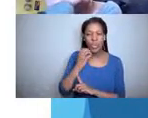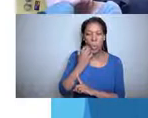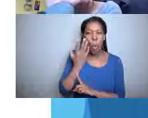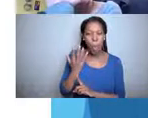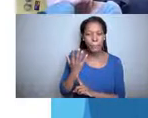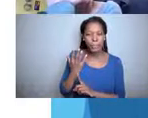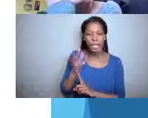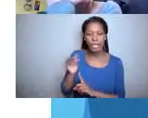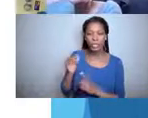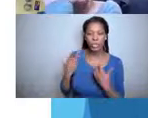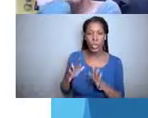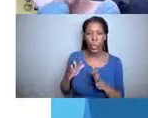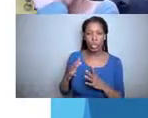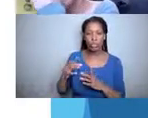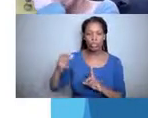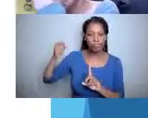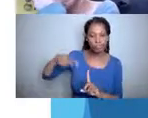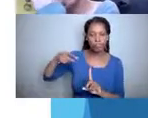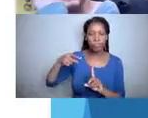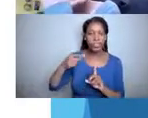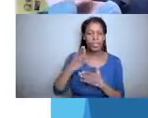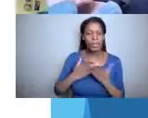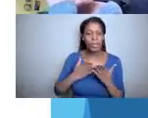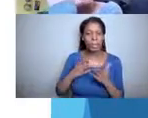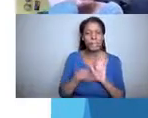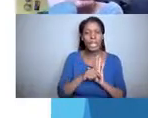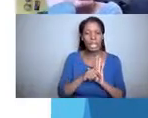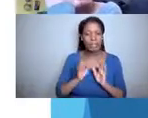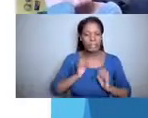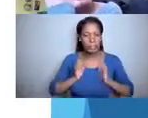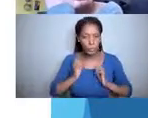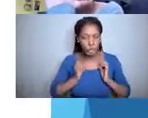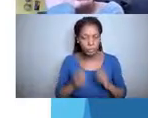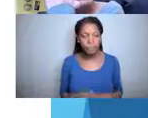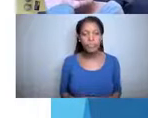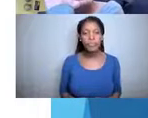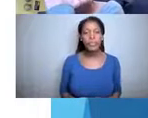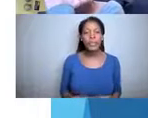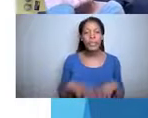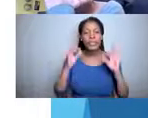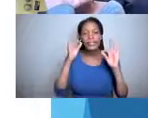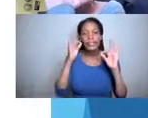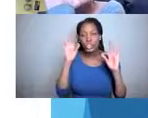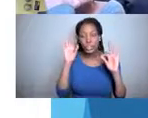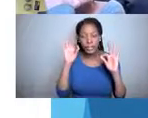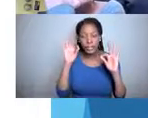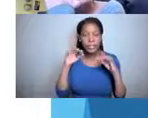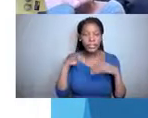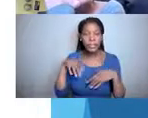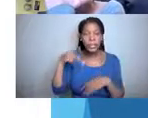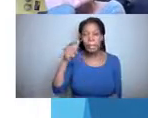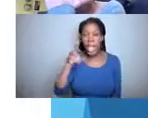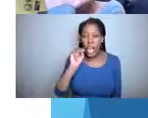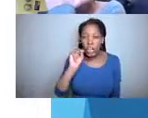emotions um uh distracting patterns on walls uh abstract work